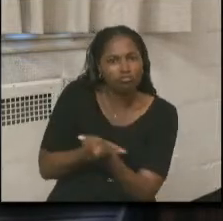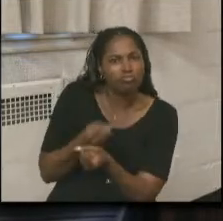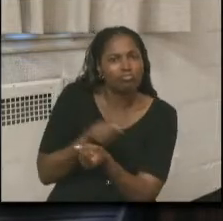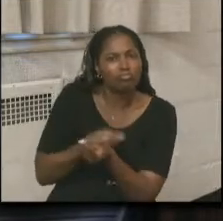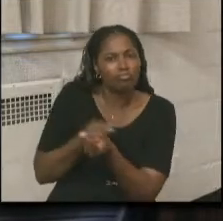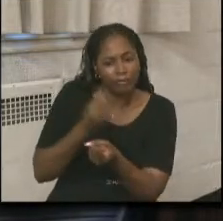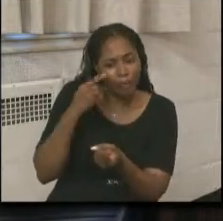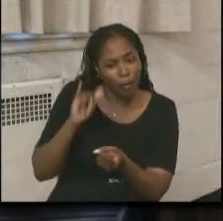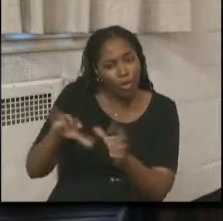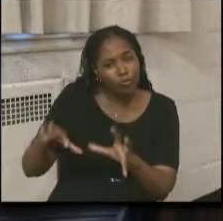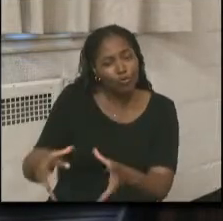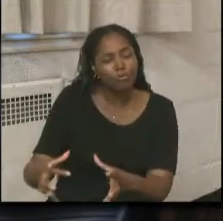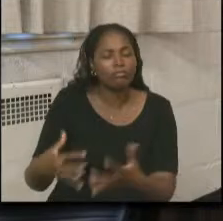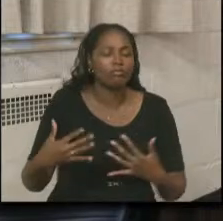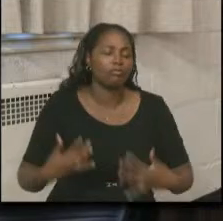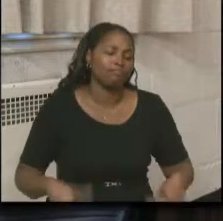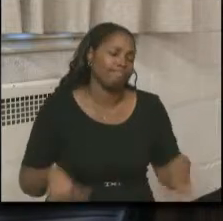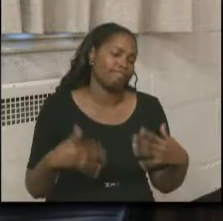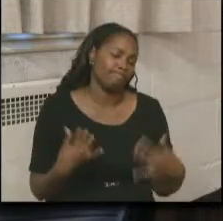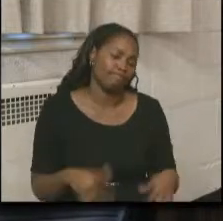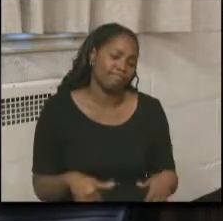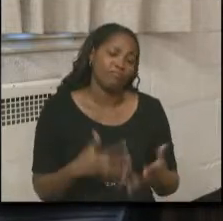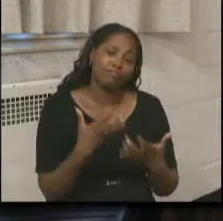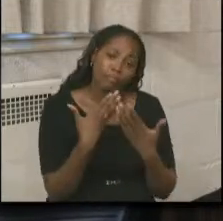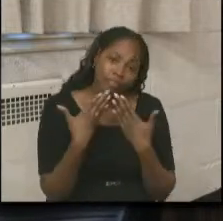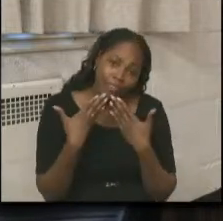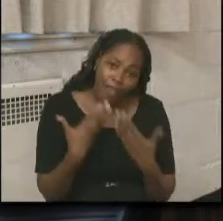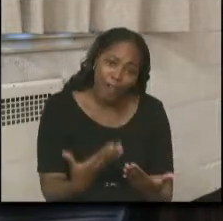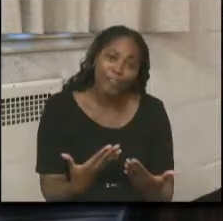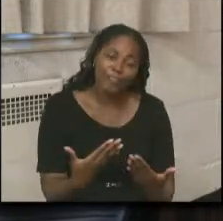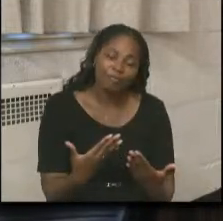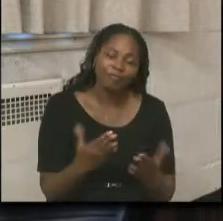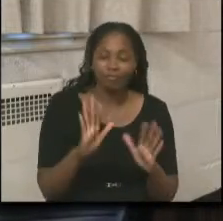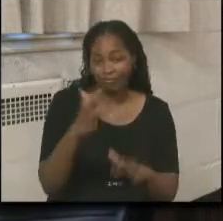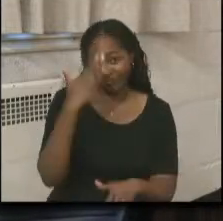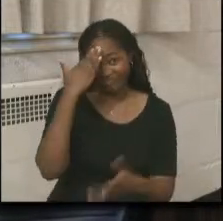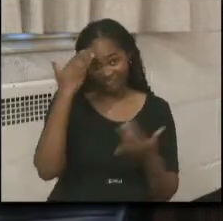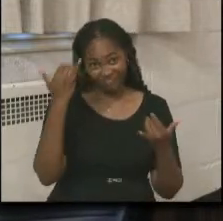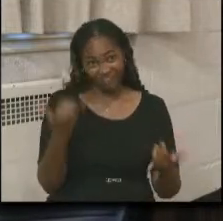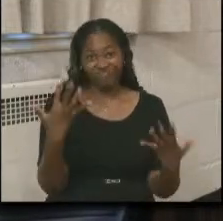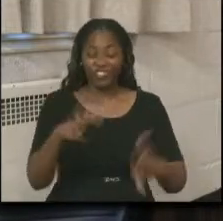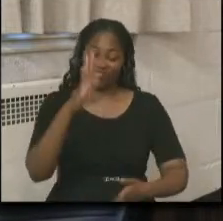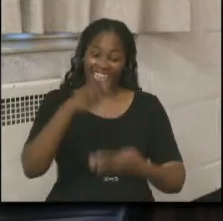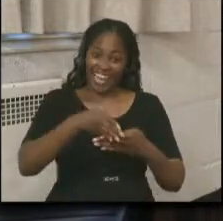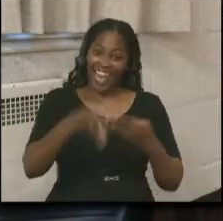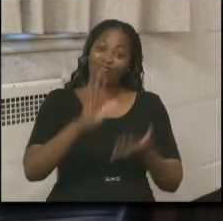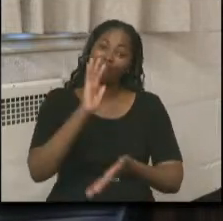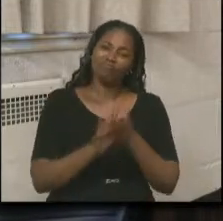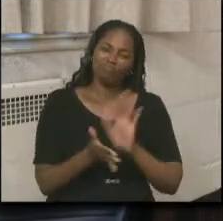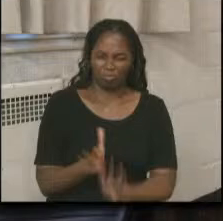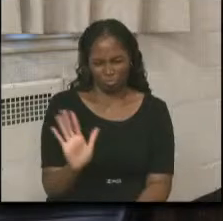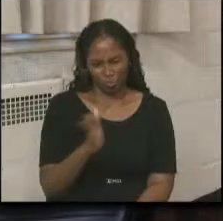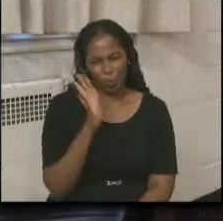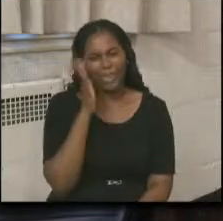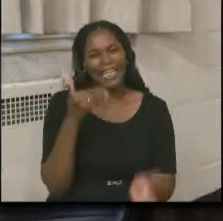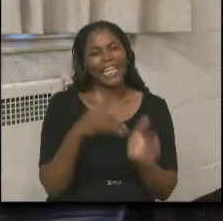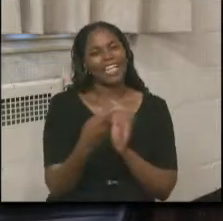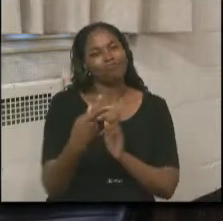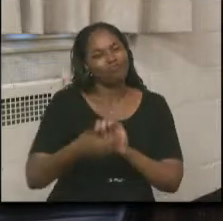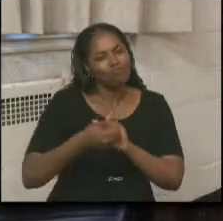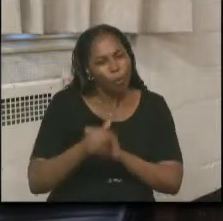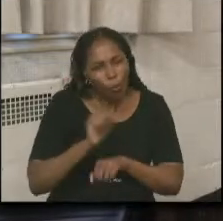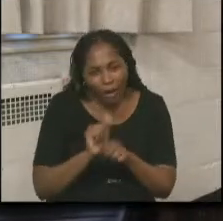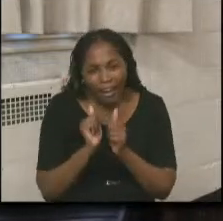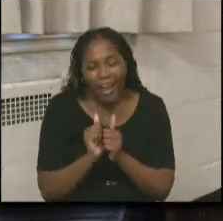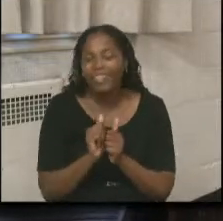fiercely advocating for them. I want to say thank you. We know this is not the end. We'll be continuing to work together, so thank you for